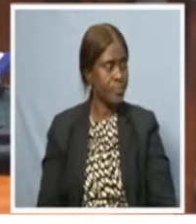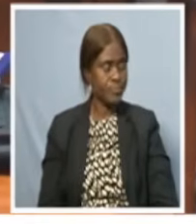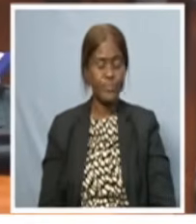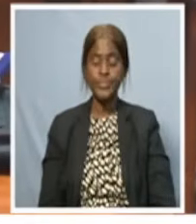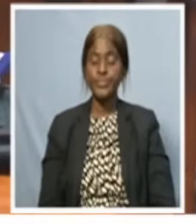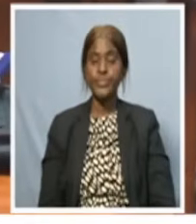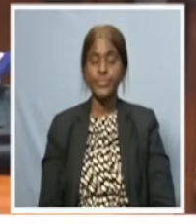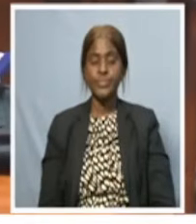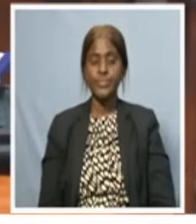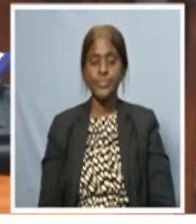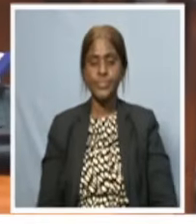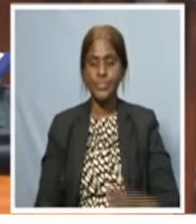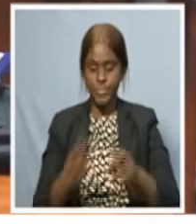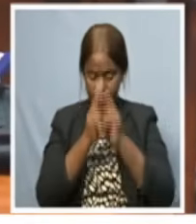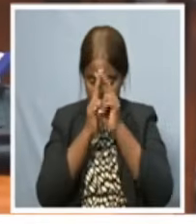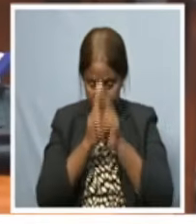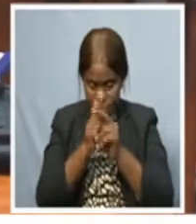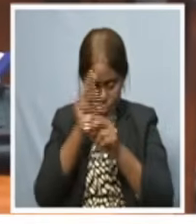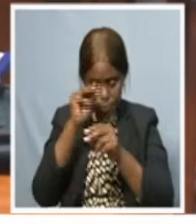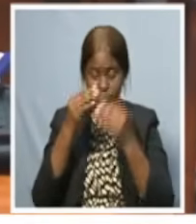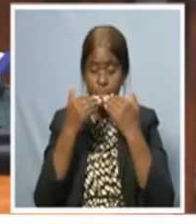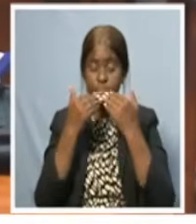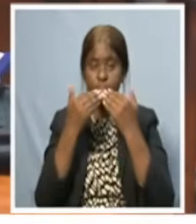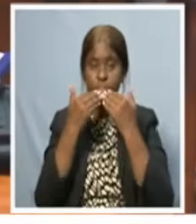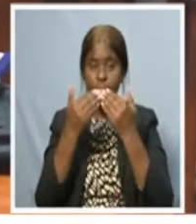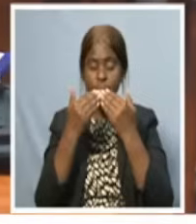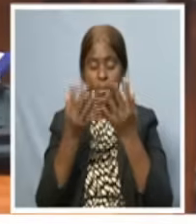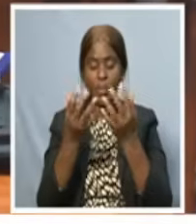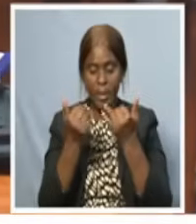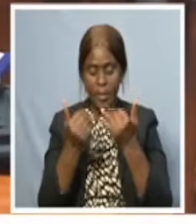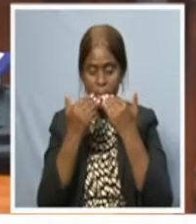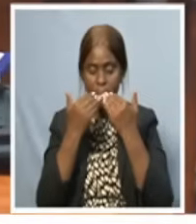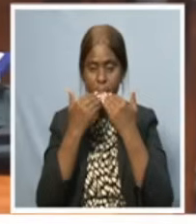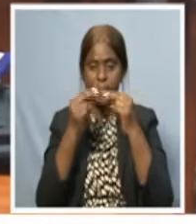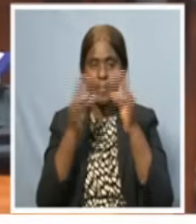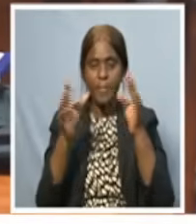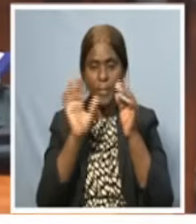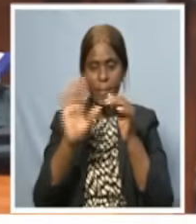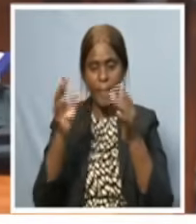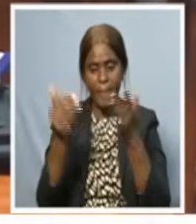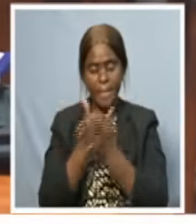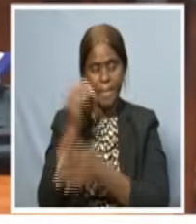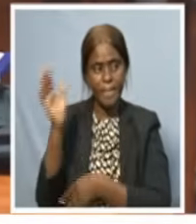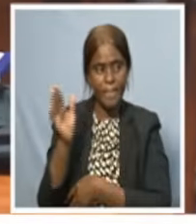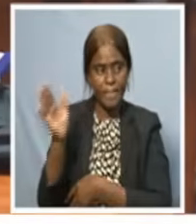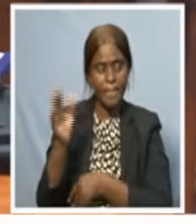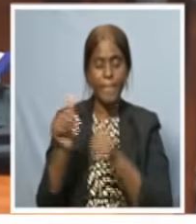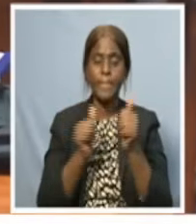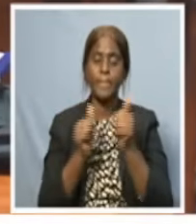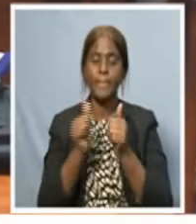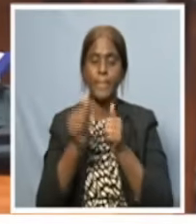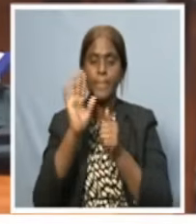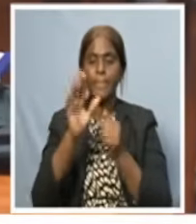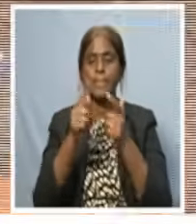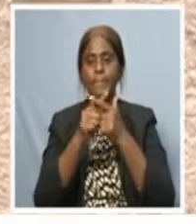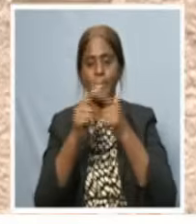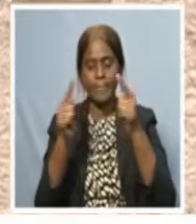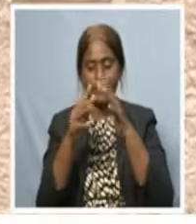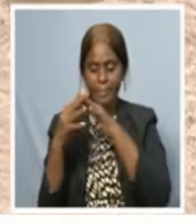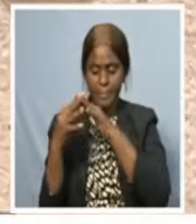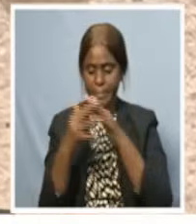Thank you, Madam Speaker. Honourable Minister, we want to appreciate the New Dawn administration for the